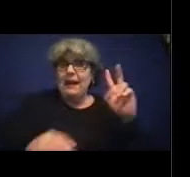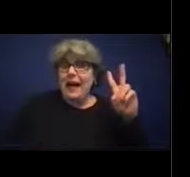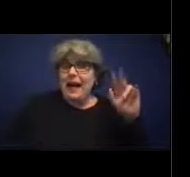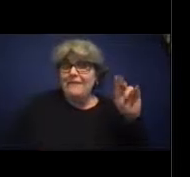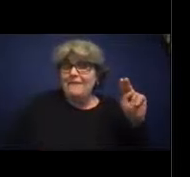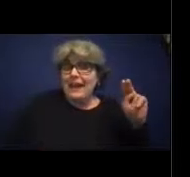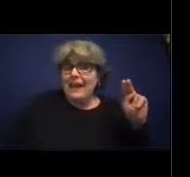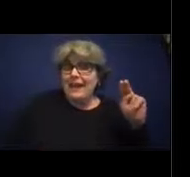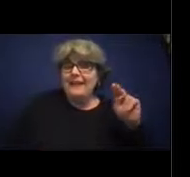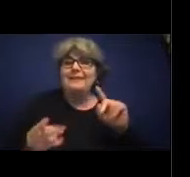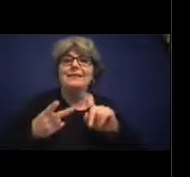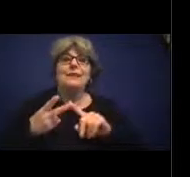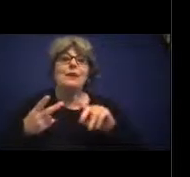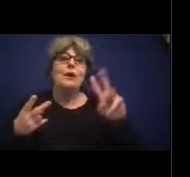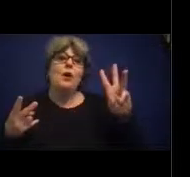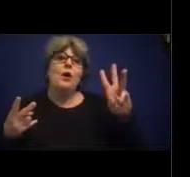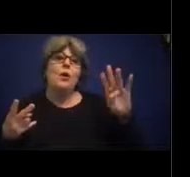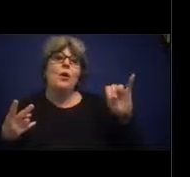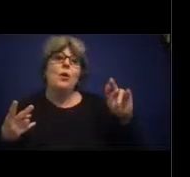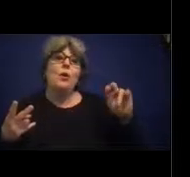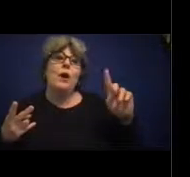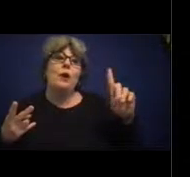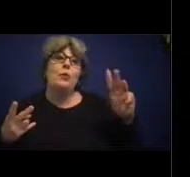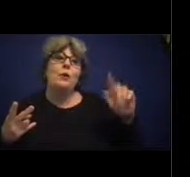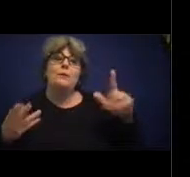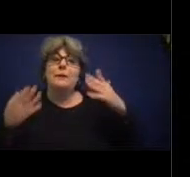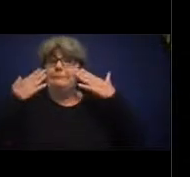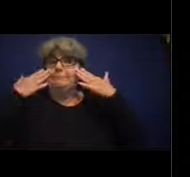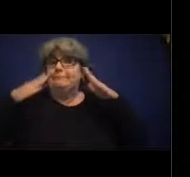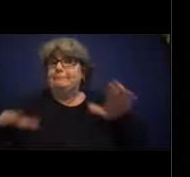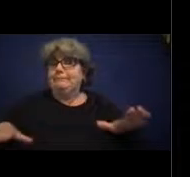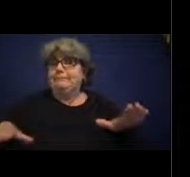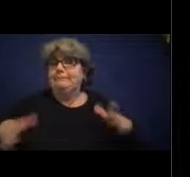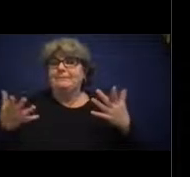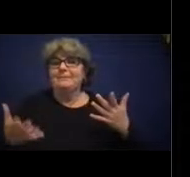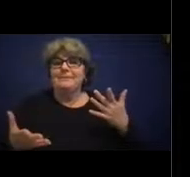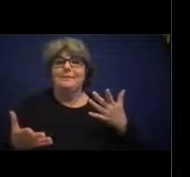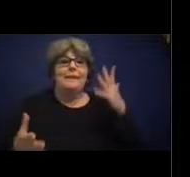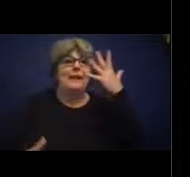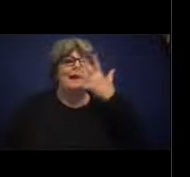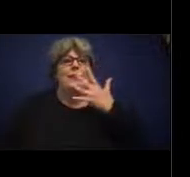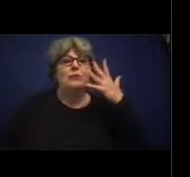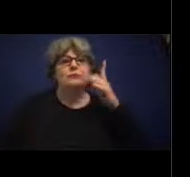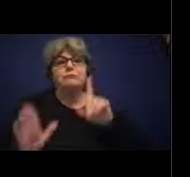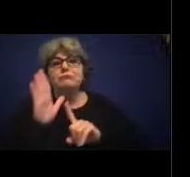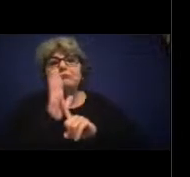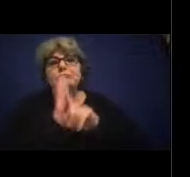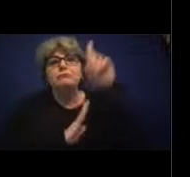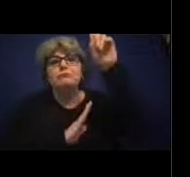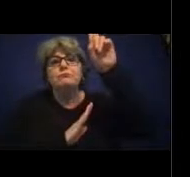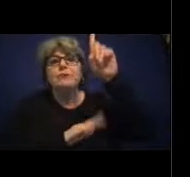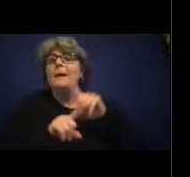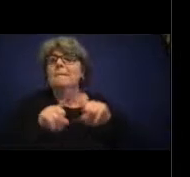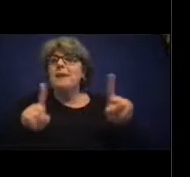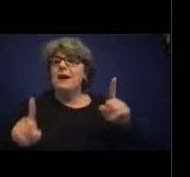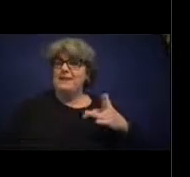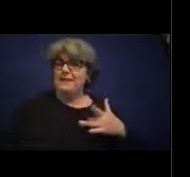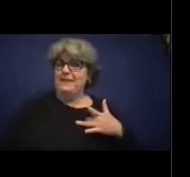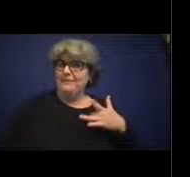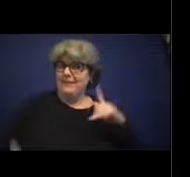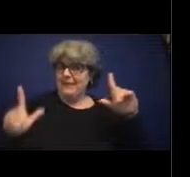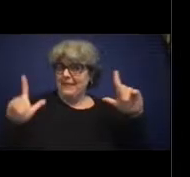wind turbine in the back. It does look like a tall turbine figure. But I think the general feeling in this